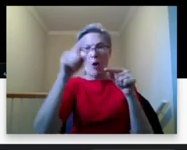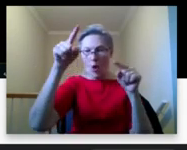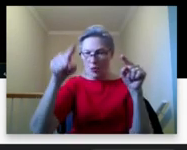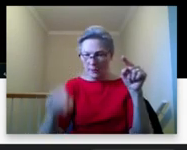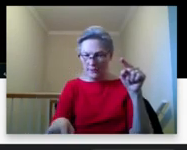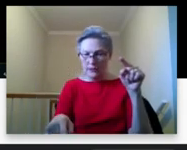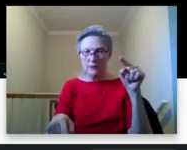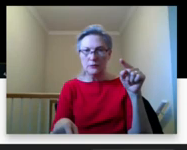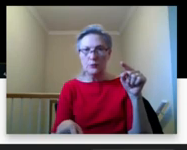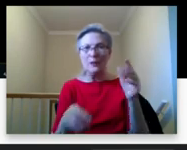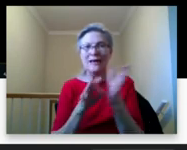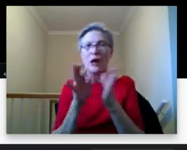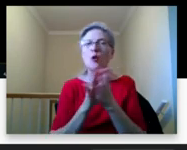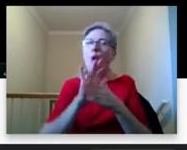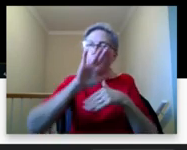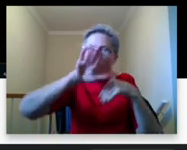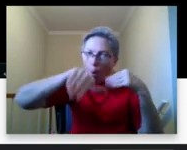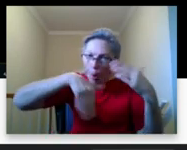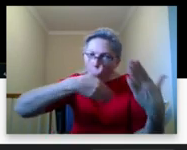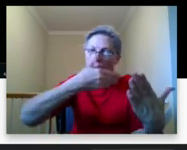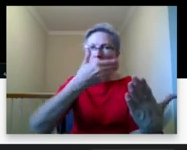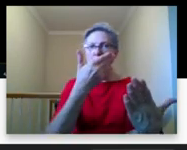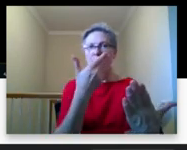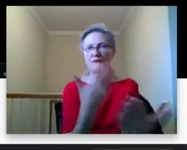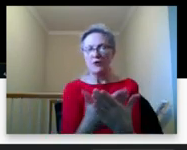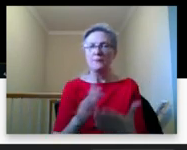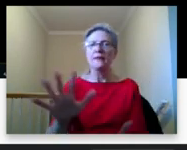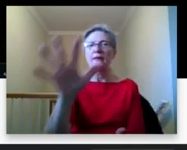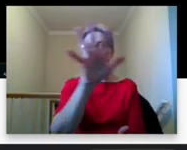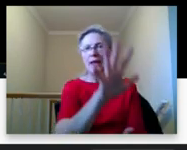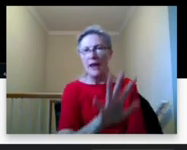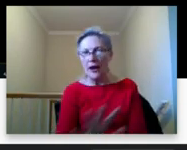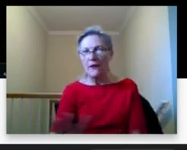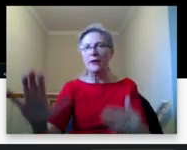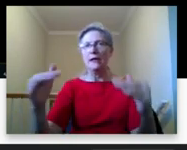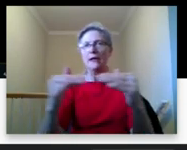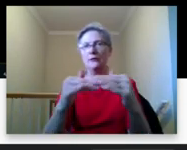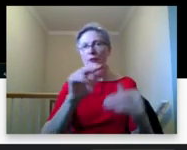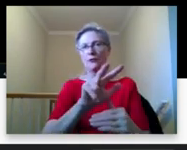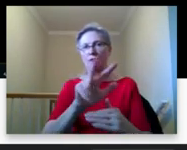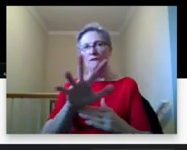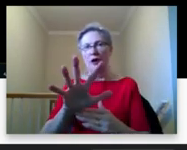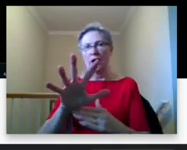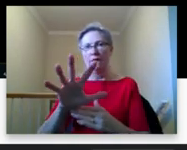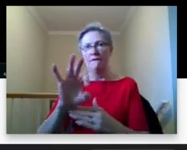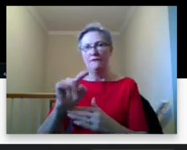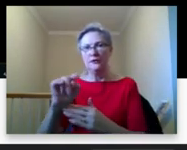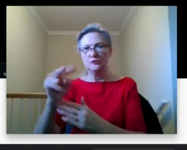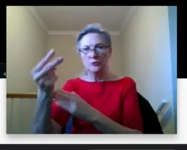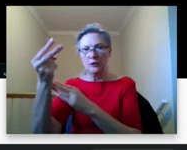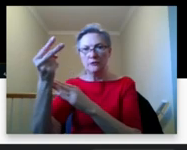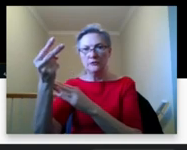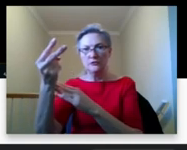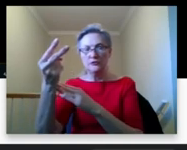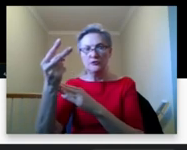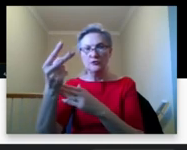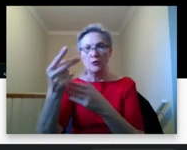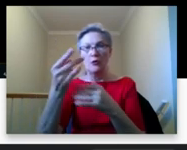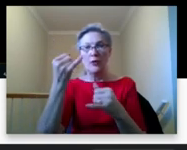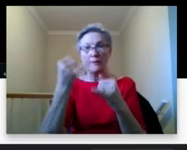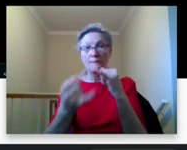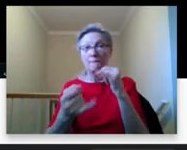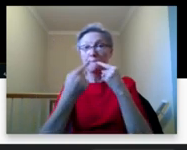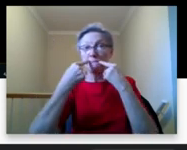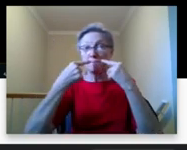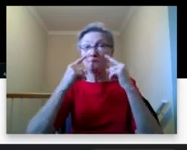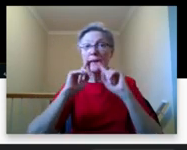We counted those square feet all the way through our rectangle and got 35 square feet. So our final answer to the area of this